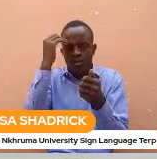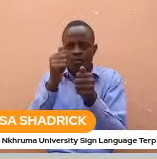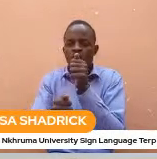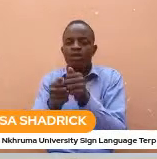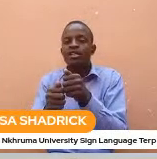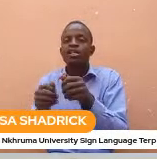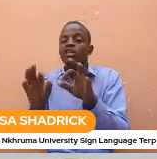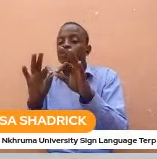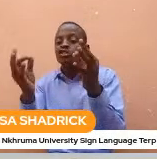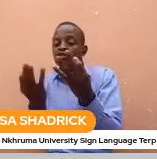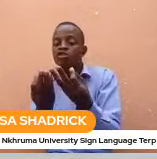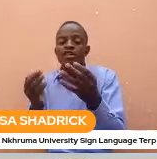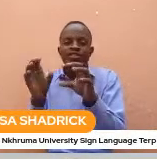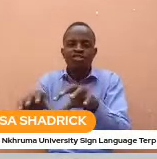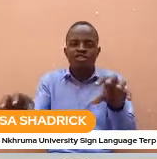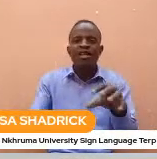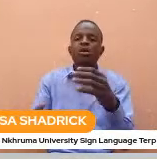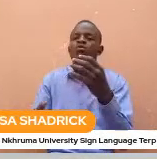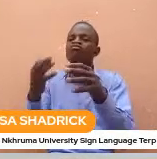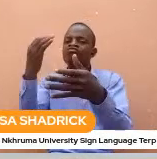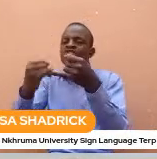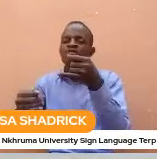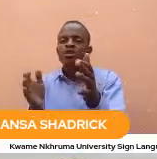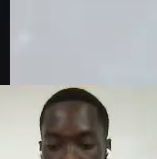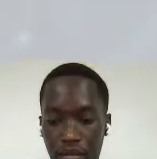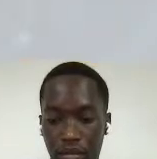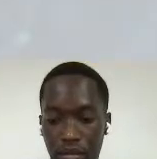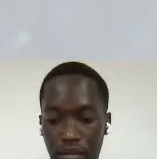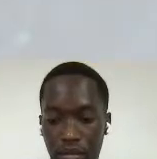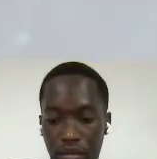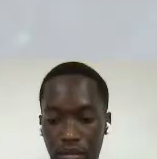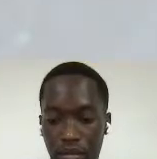going to reduce on unintended pregnancy. There's so many economic